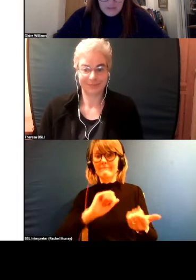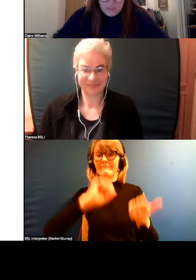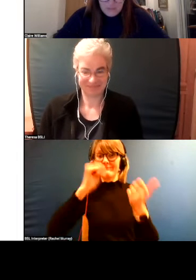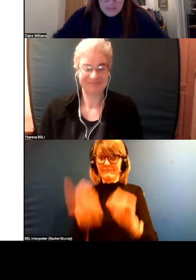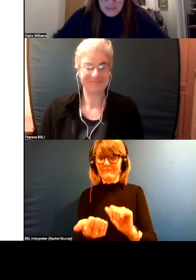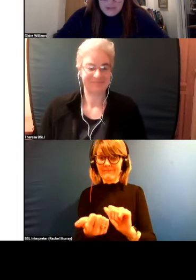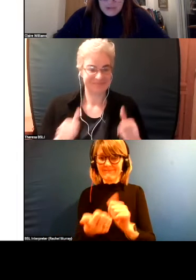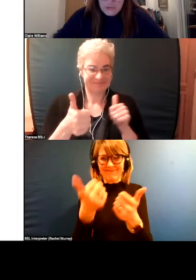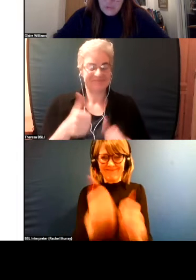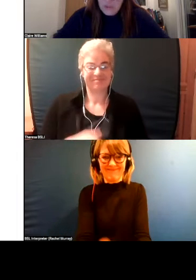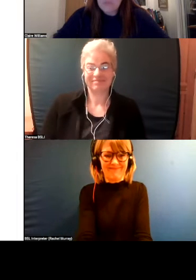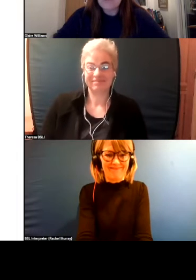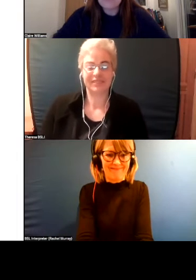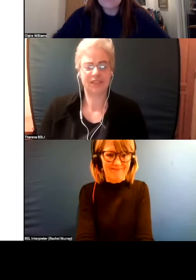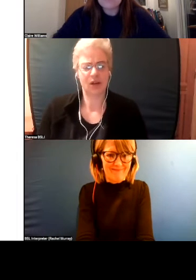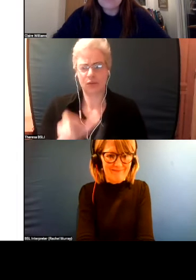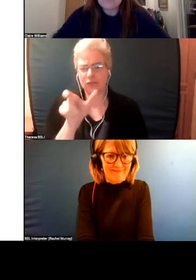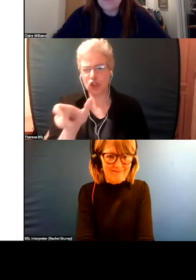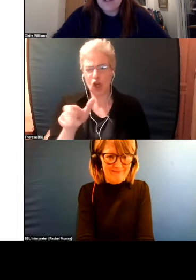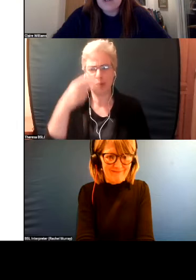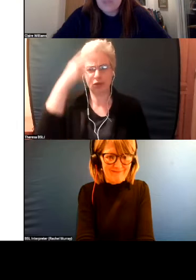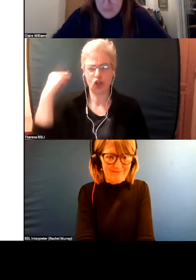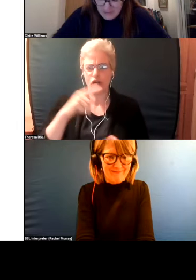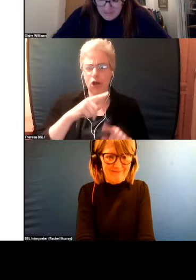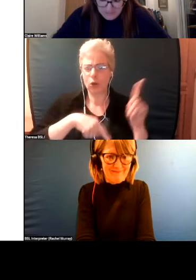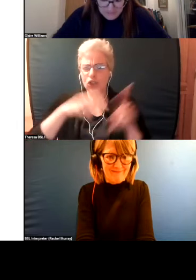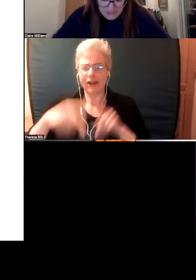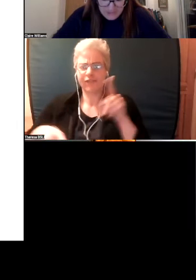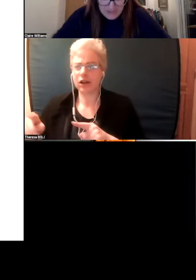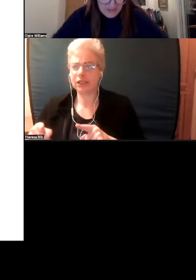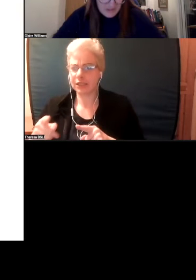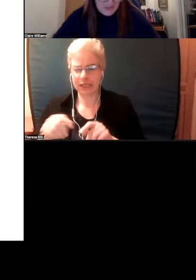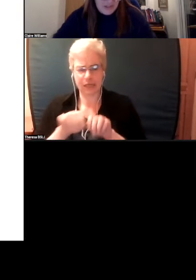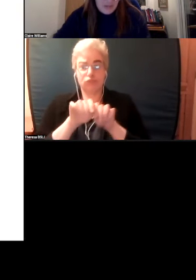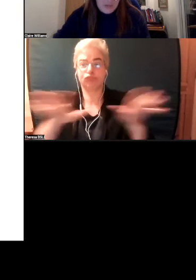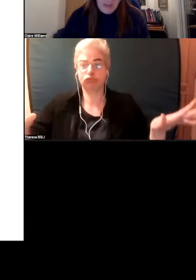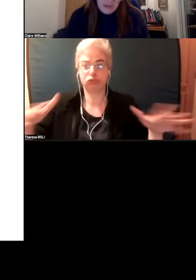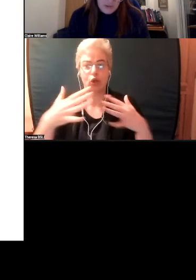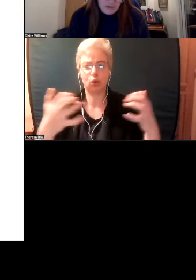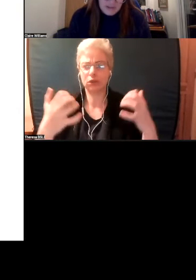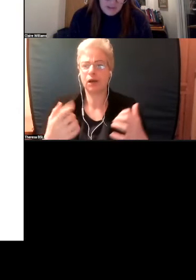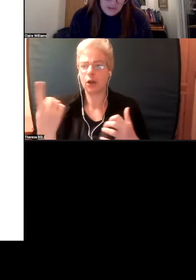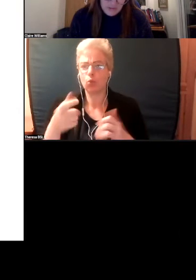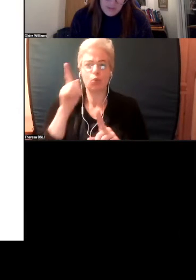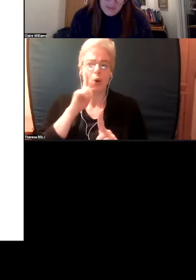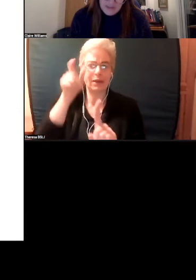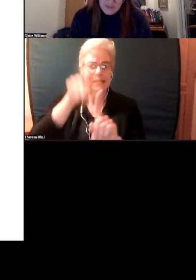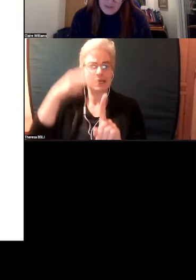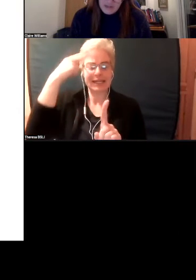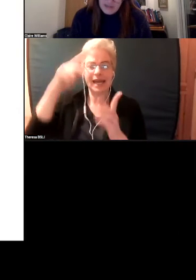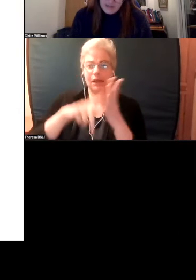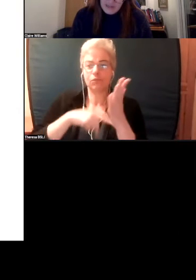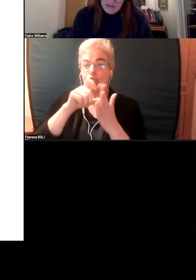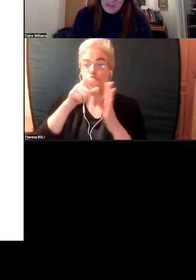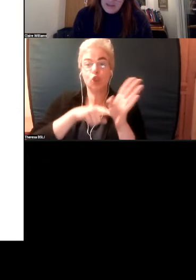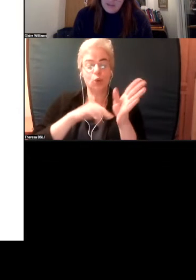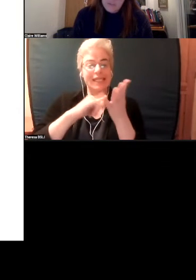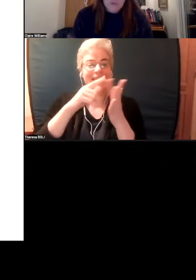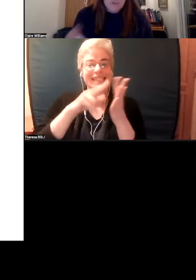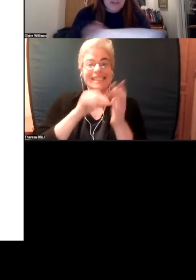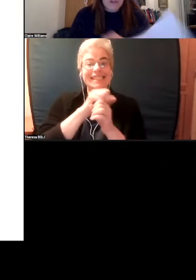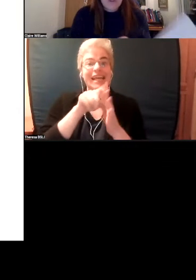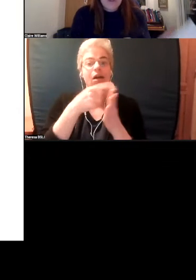Neurodiversity was prominently introduced to wider audiences by Judy Singer. She suggested that it was a category to describe intersectionality and